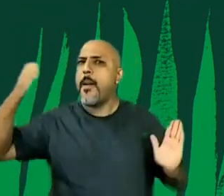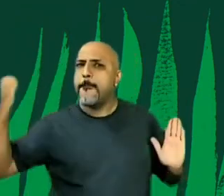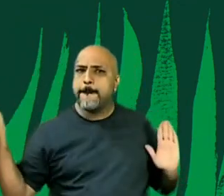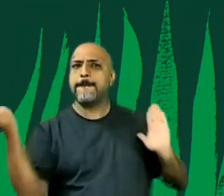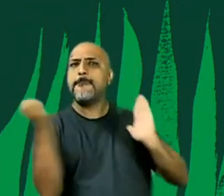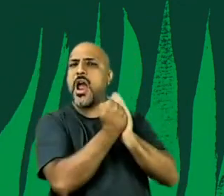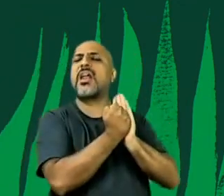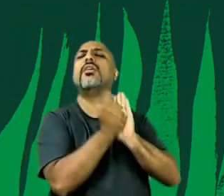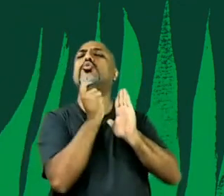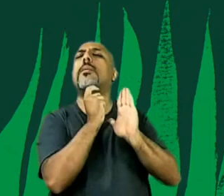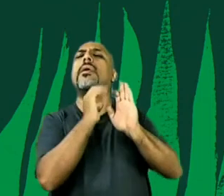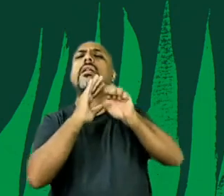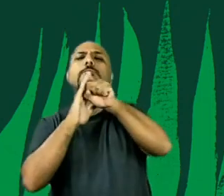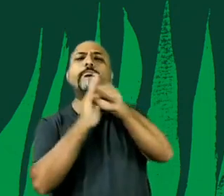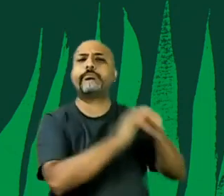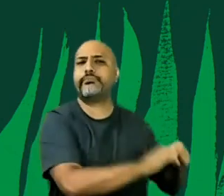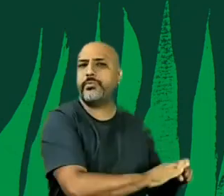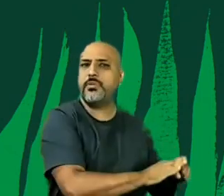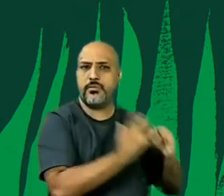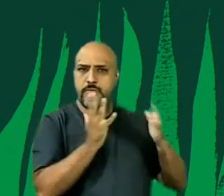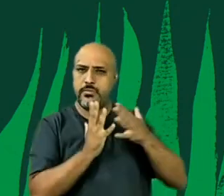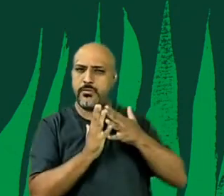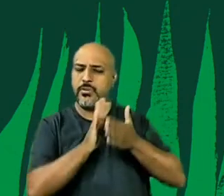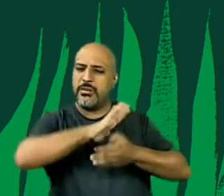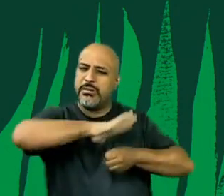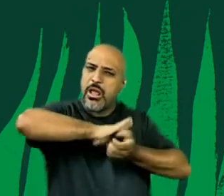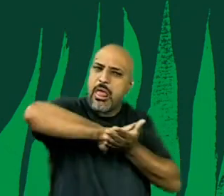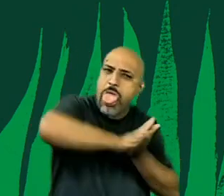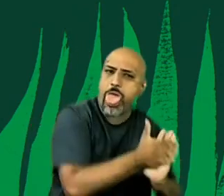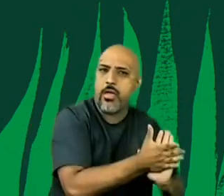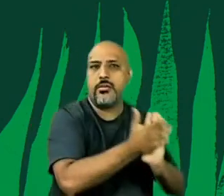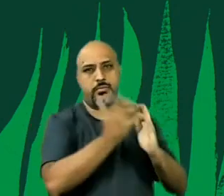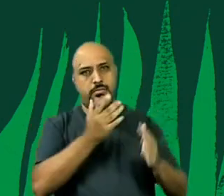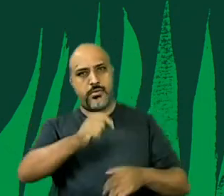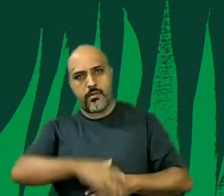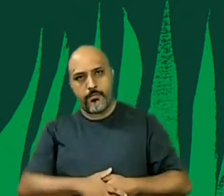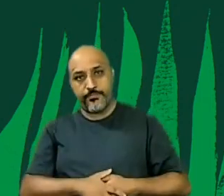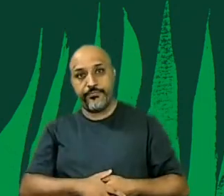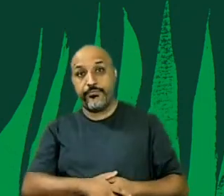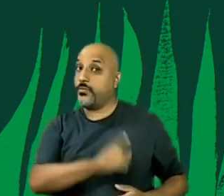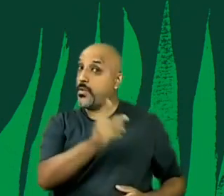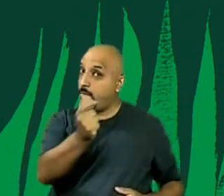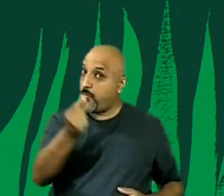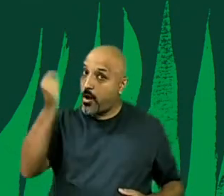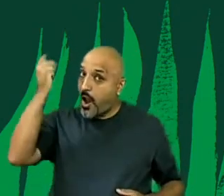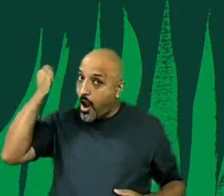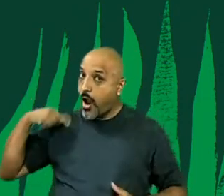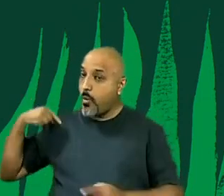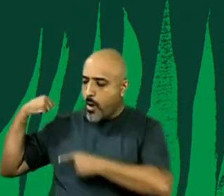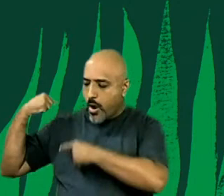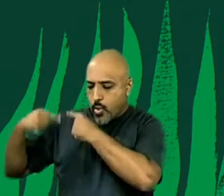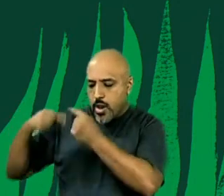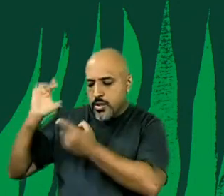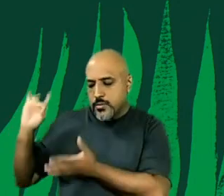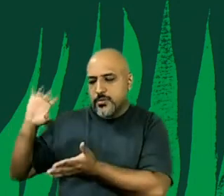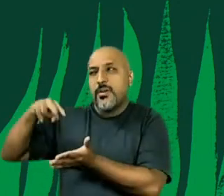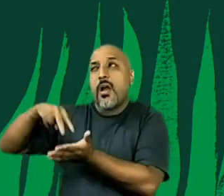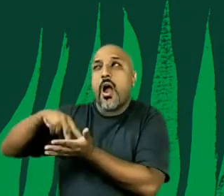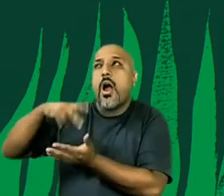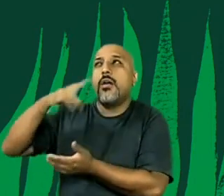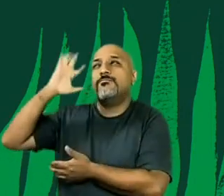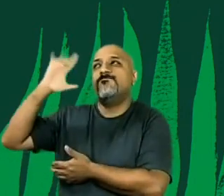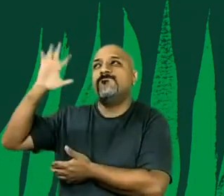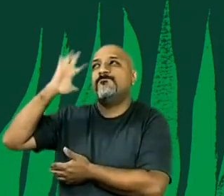is marked by exclusion. So if to grasp an origin, even